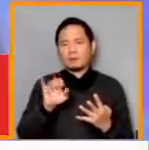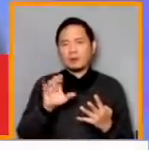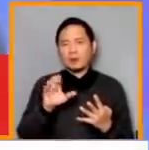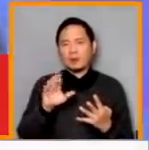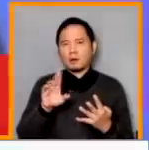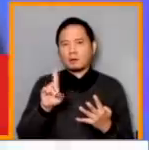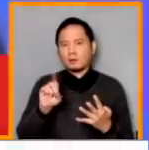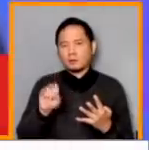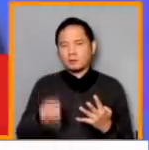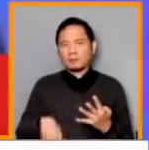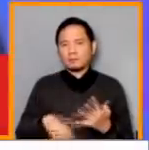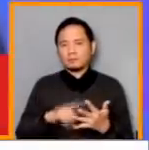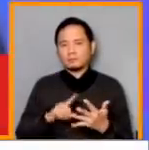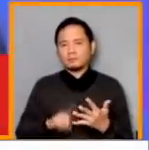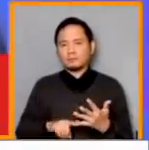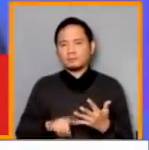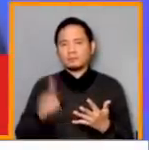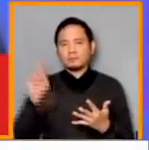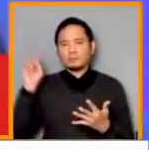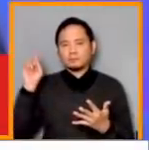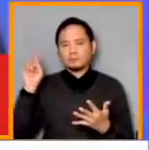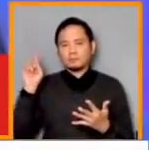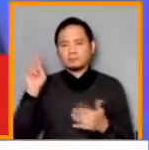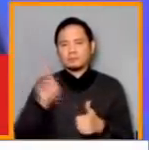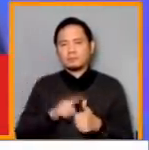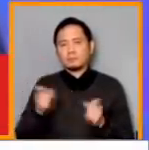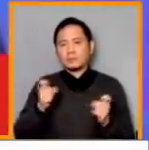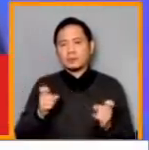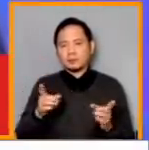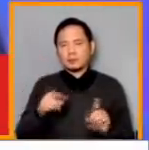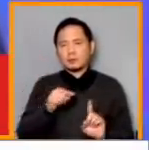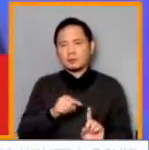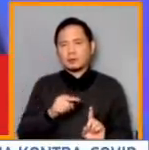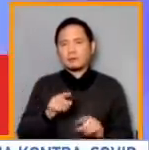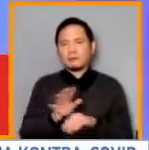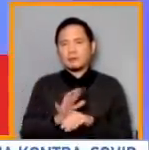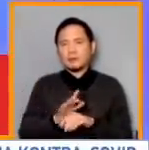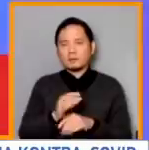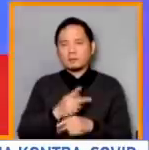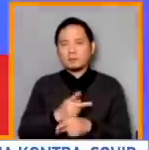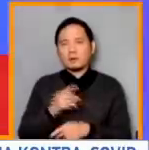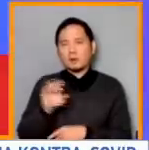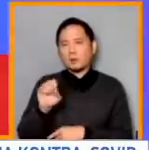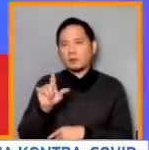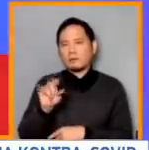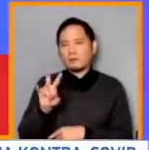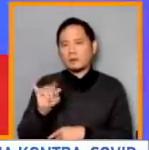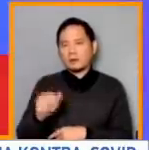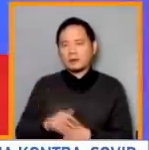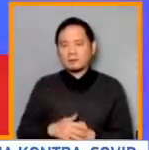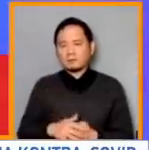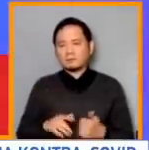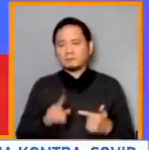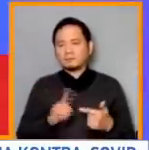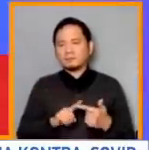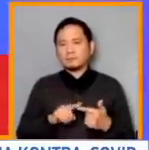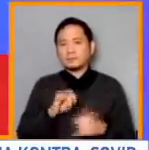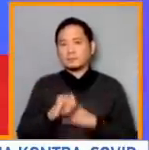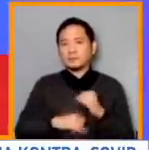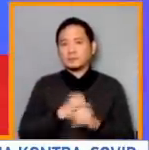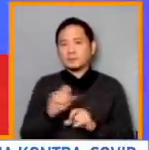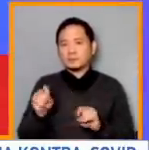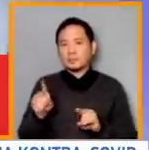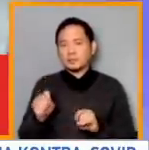Jr., Managing Director of ABS-CBN Films Production Olivia Lamasan, Head of International Sales and Distribution